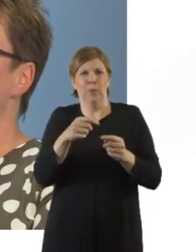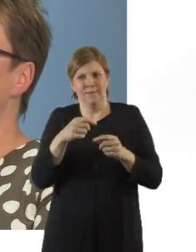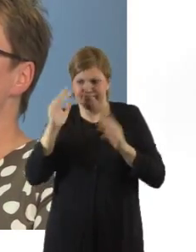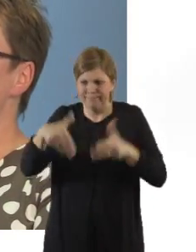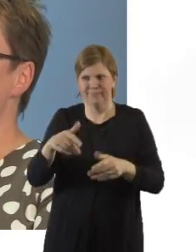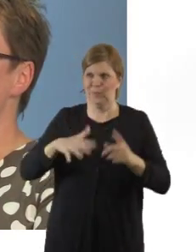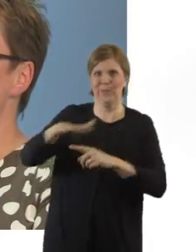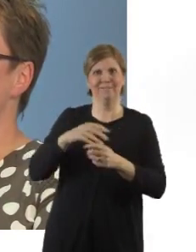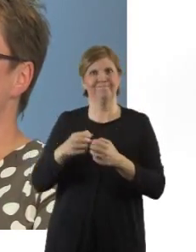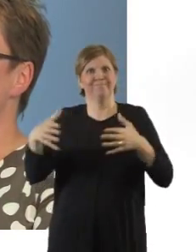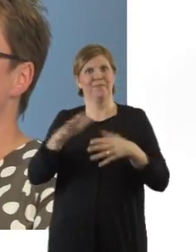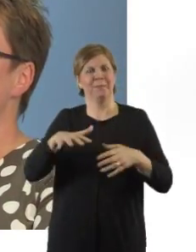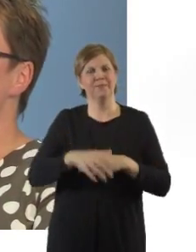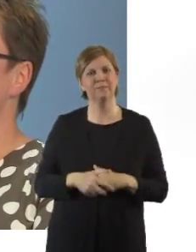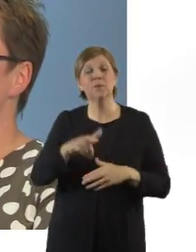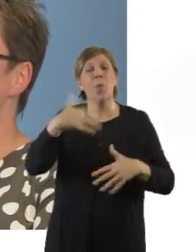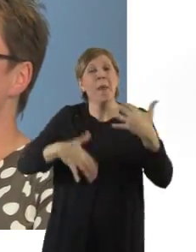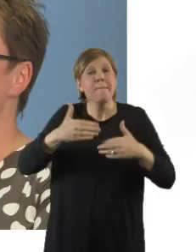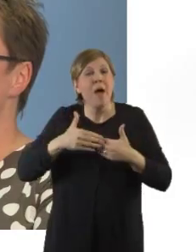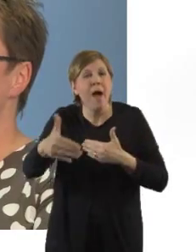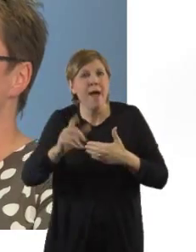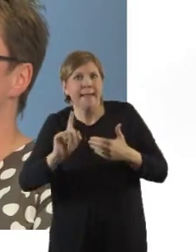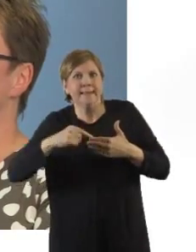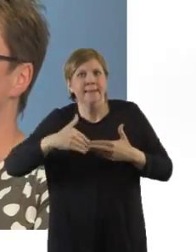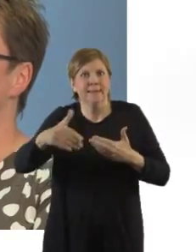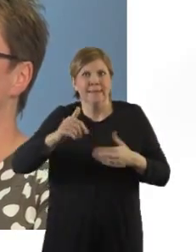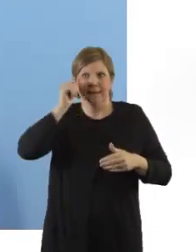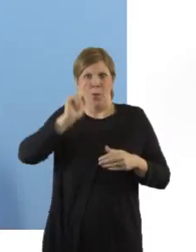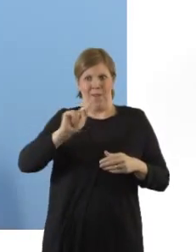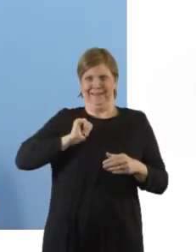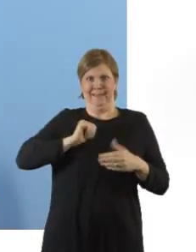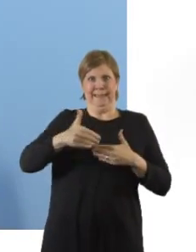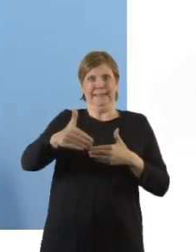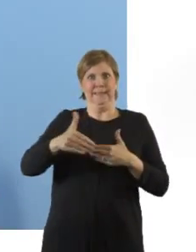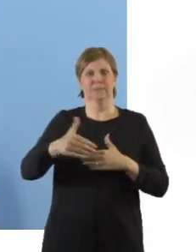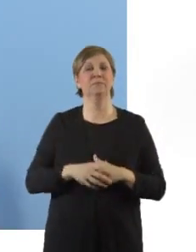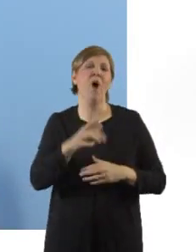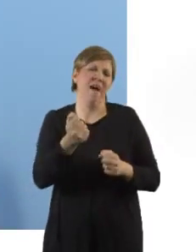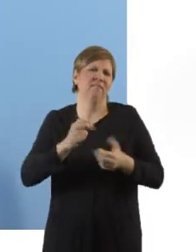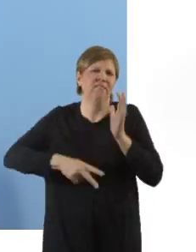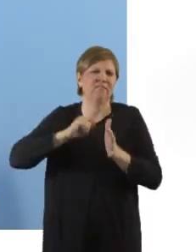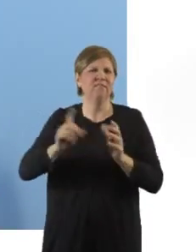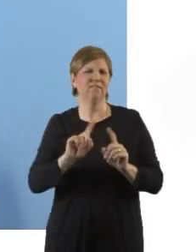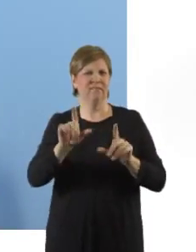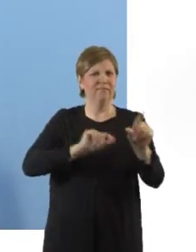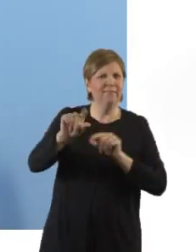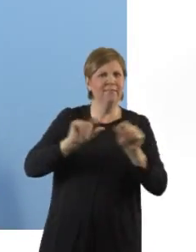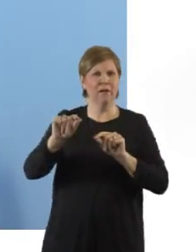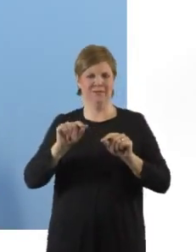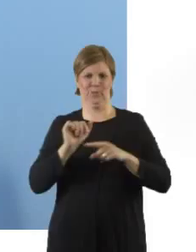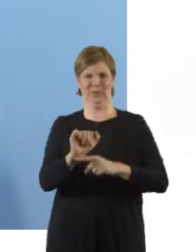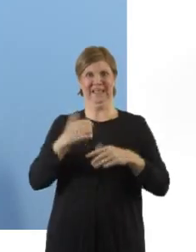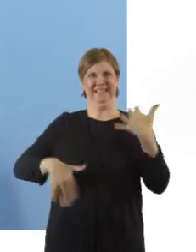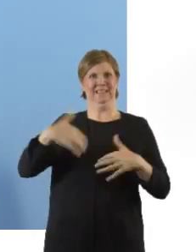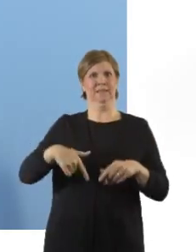begin, coping strategies in labour and some options for pain relief during labour. Now, you also offer breastfeeding workshops. Can you tell us a bit more